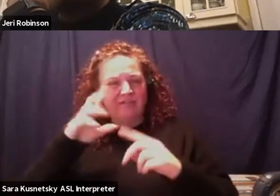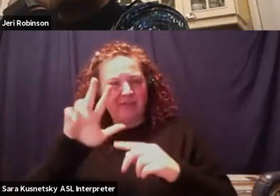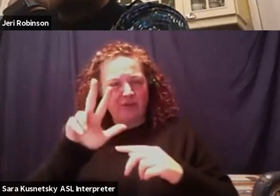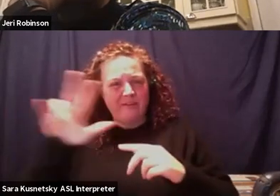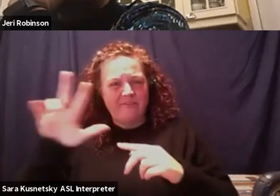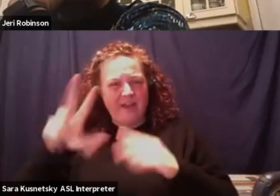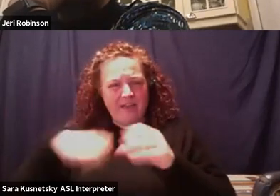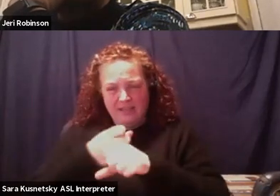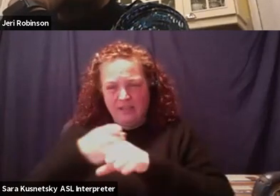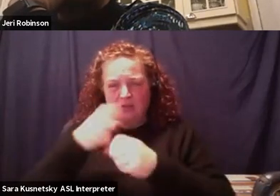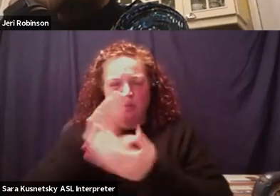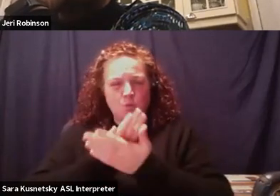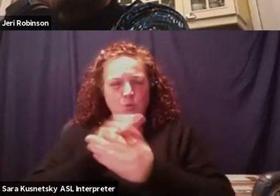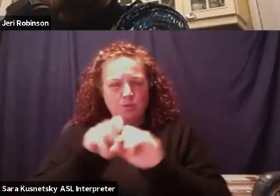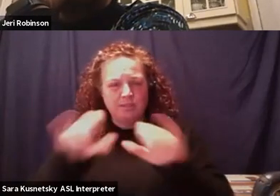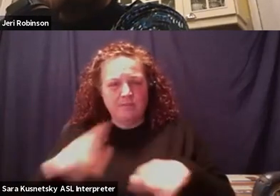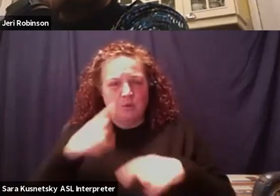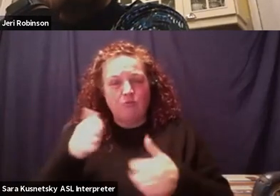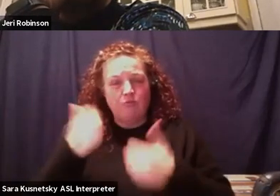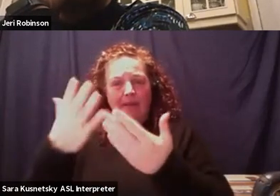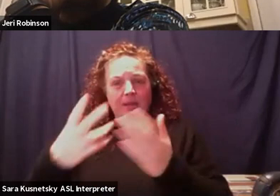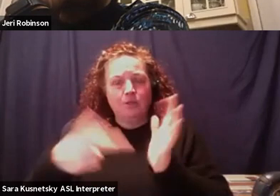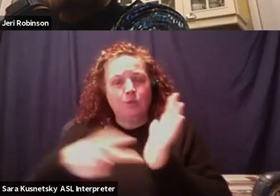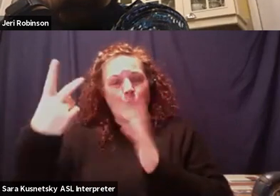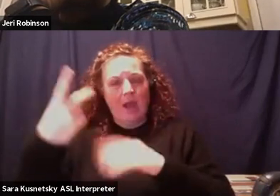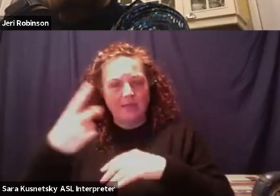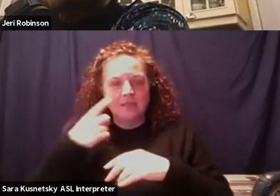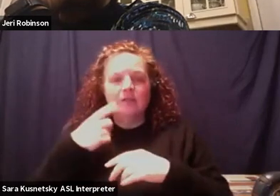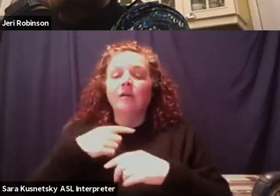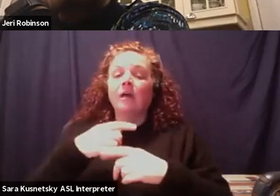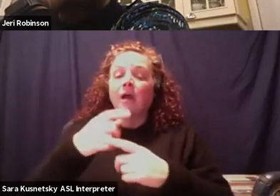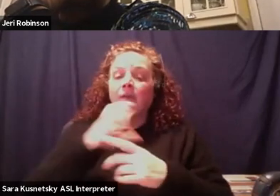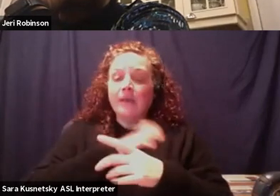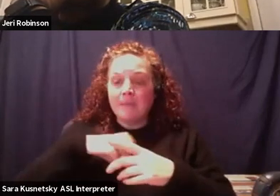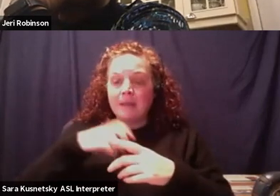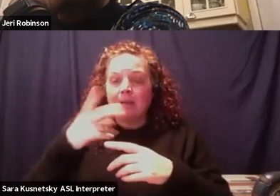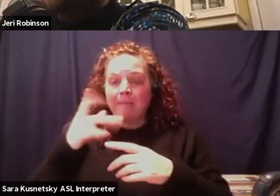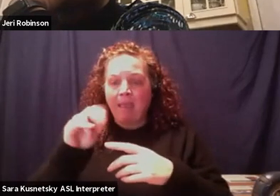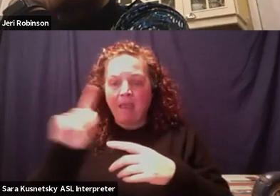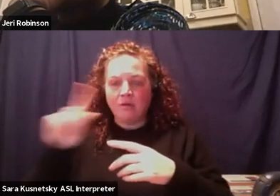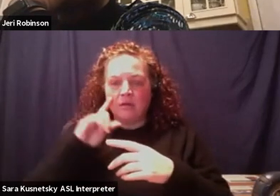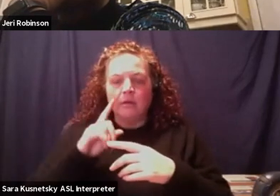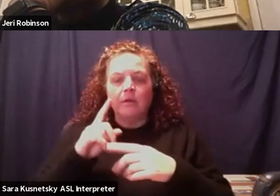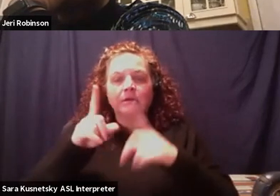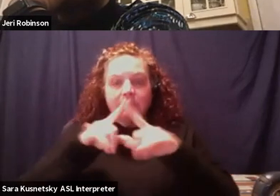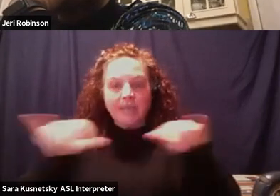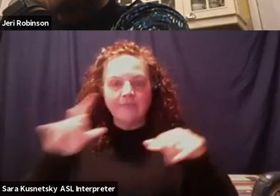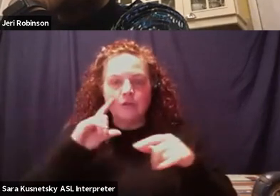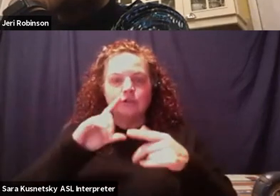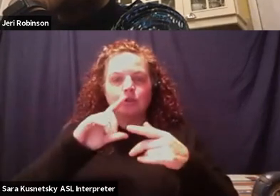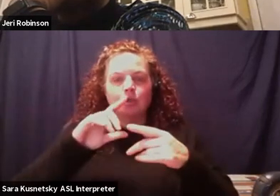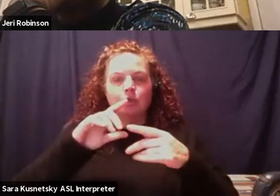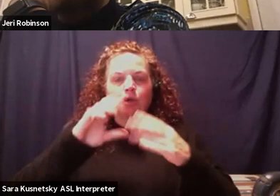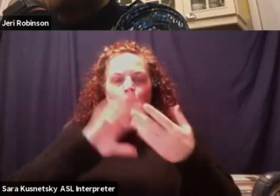recommended twice by the Boston School Committee nominating panel, supported by students, teaching colleagues, and a diverse coalition of community